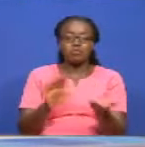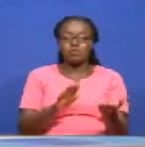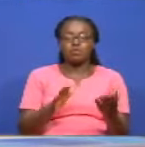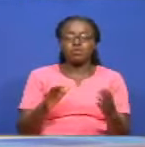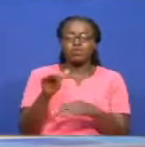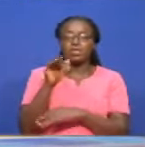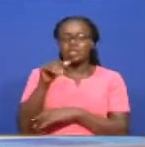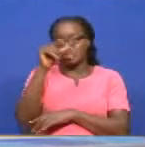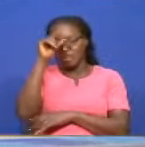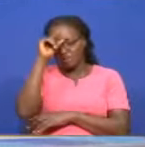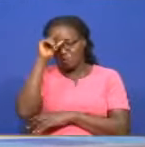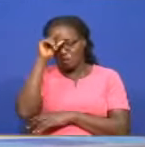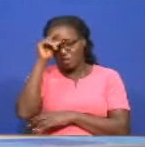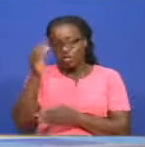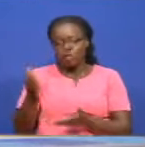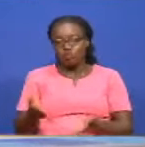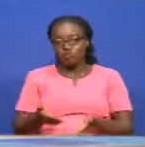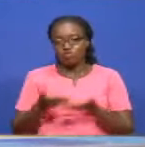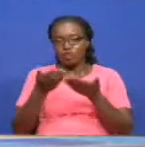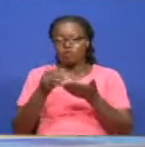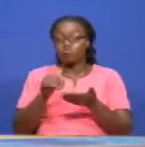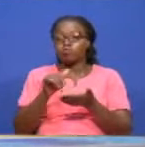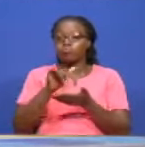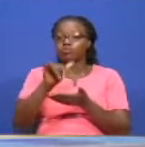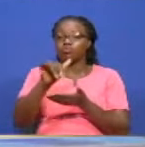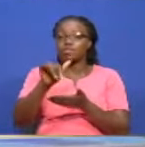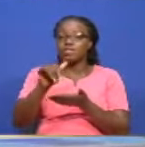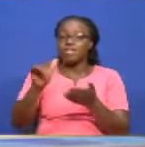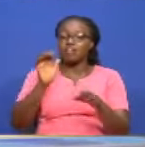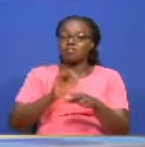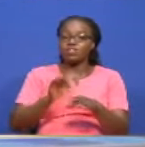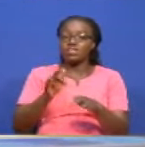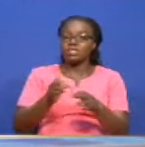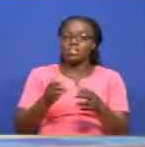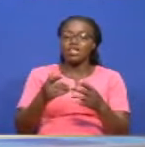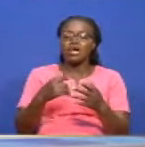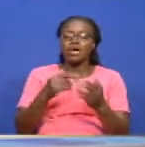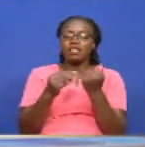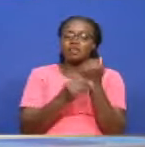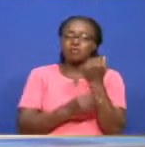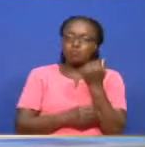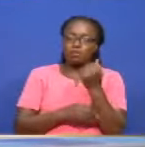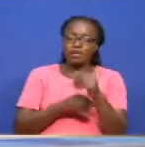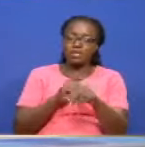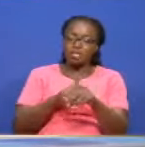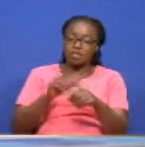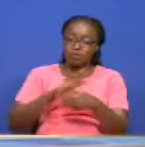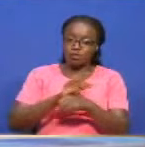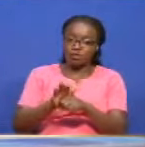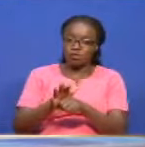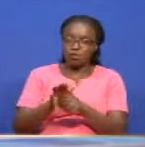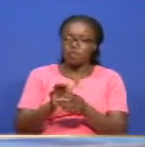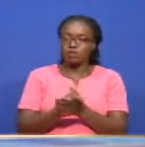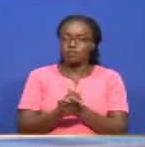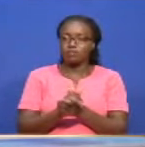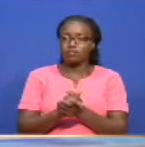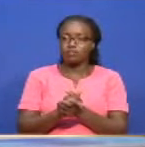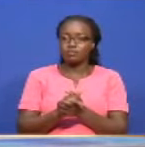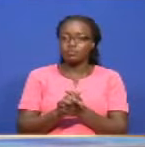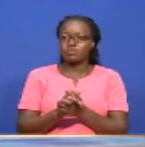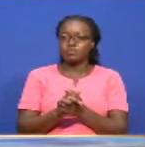to airlift those affected with floods and help those vulnerable during this pandemic. Edgar Elirot, you are